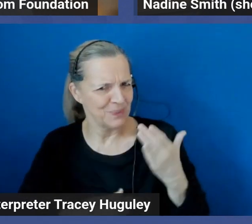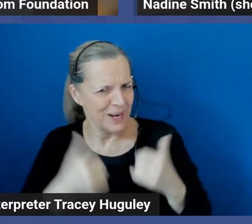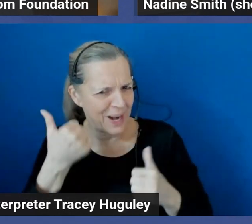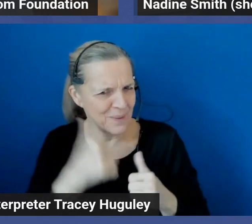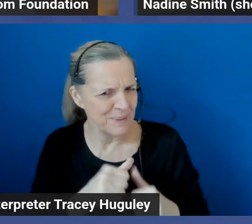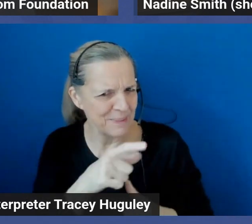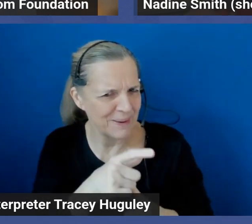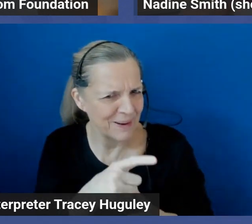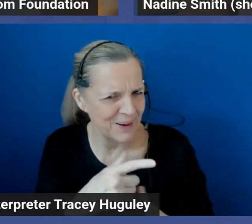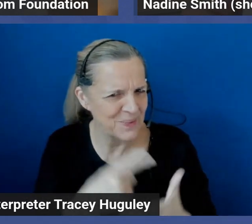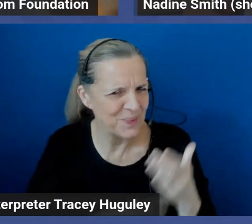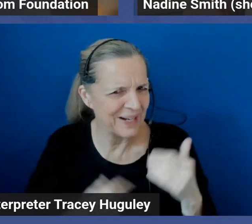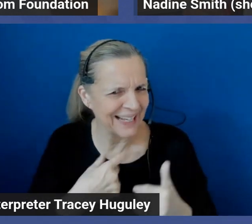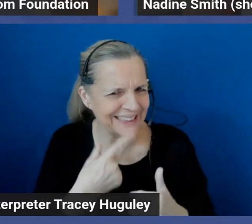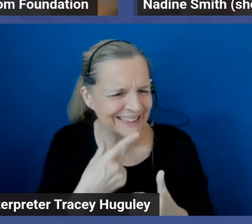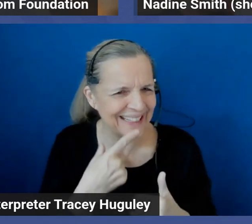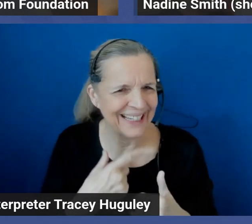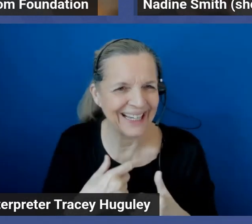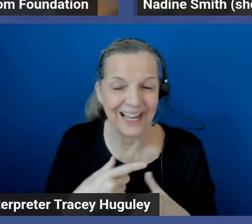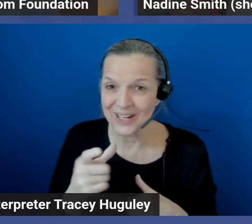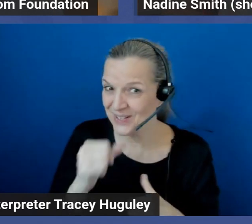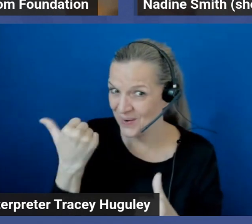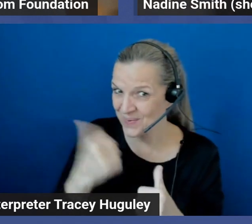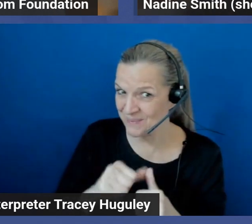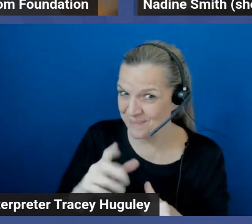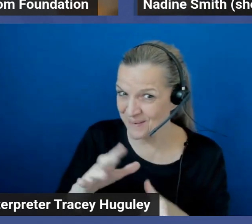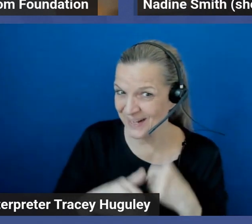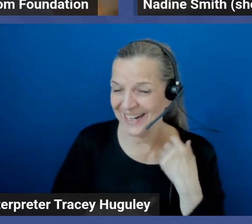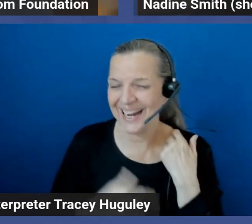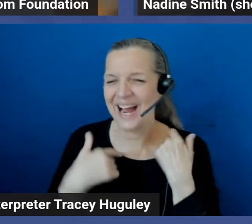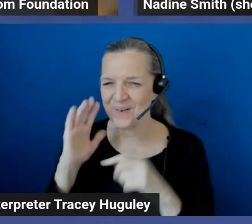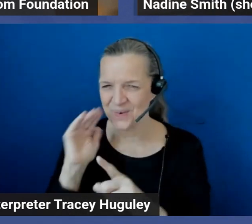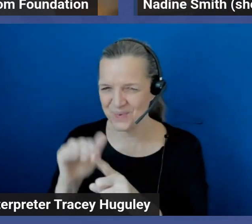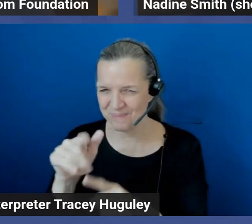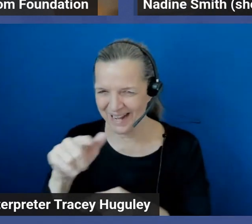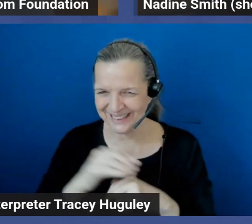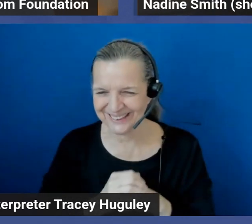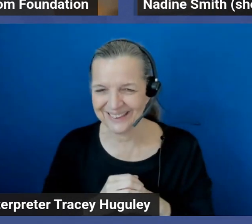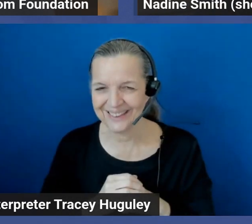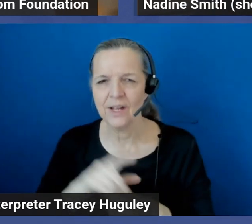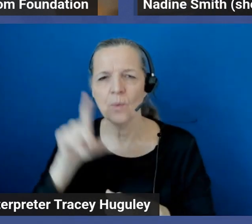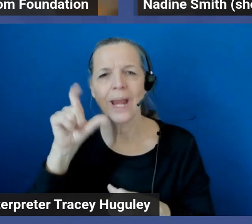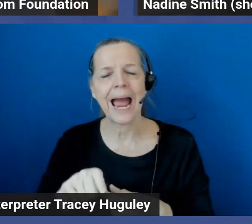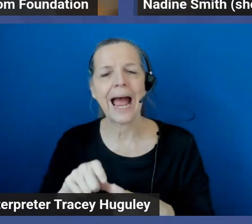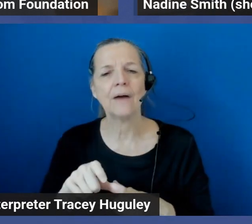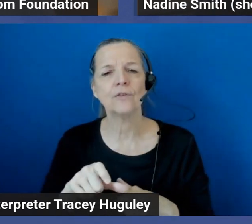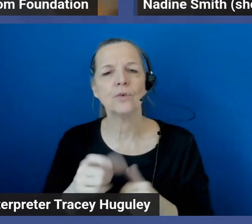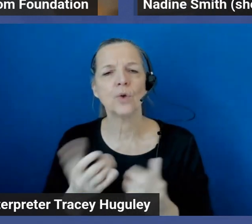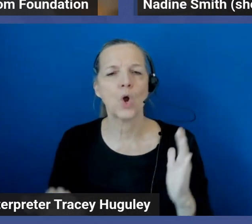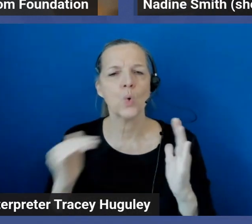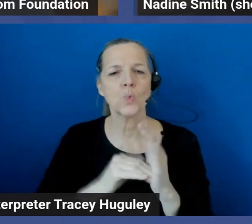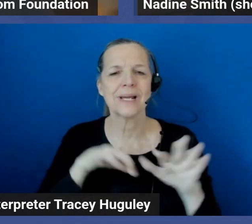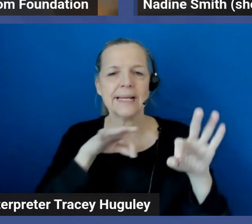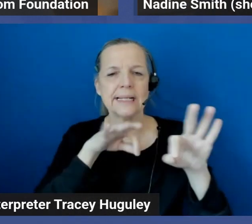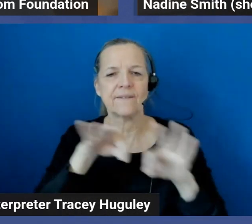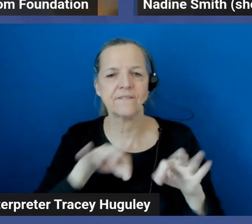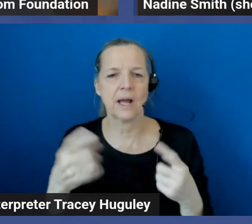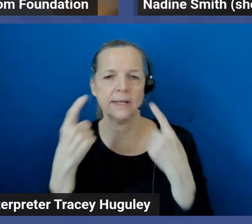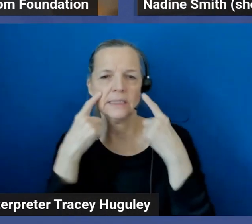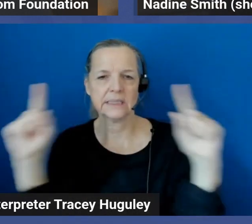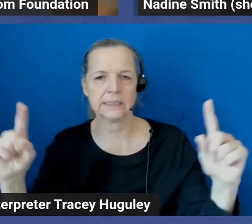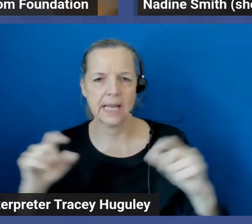said. oh, if you don't, I'll remind you. You said we have to redefine success.